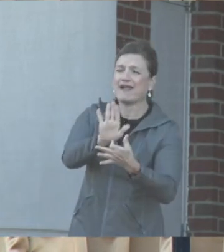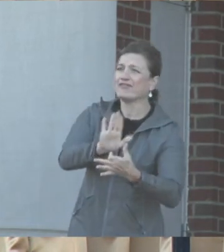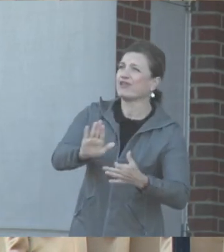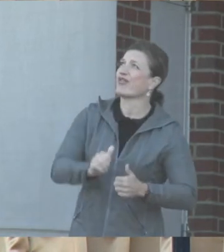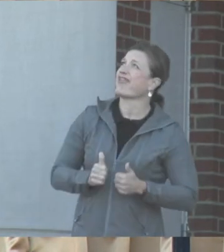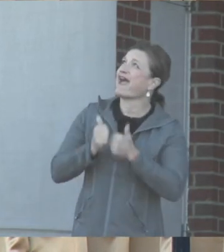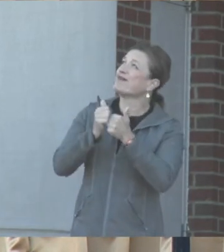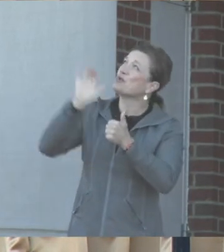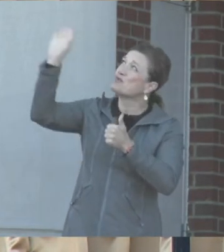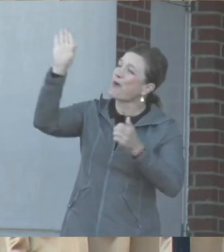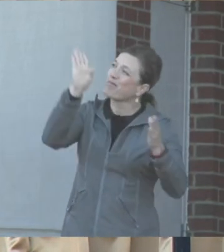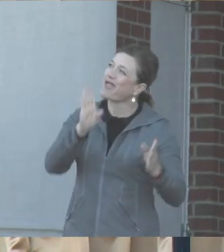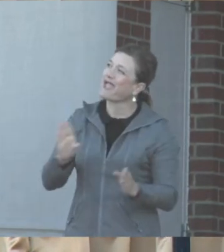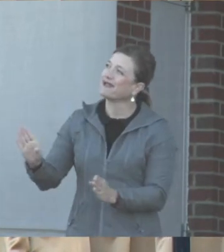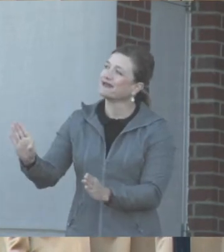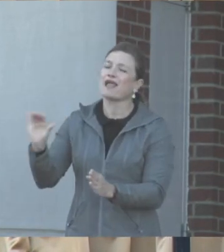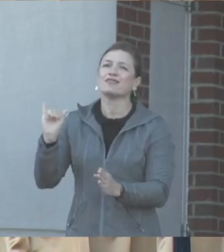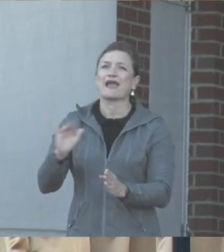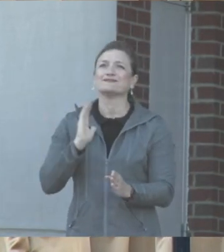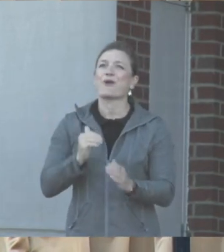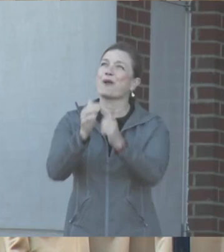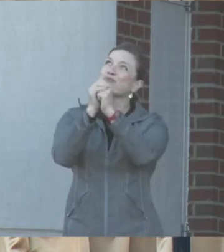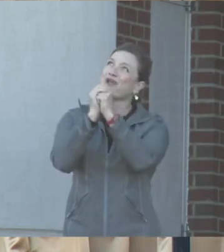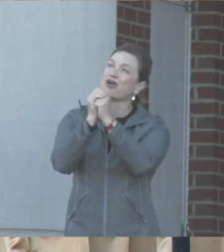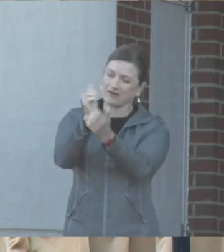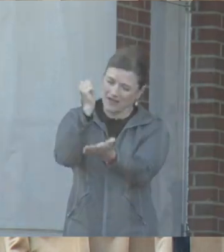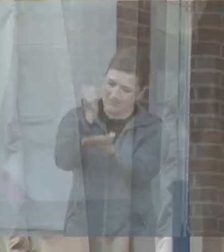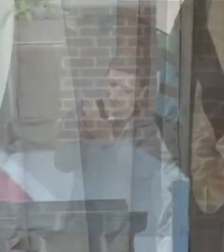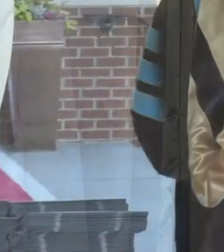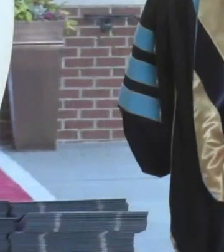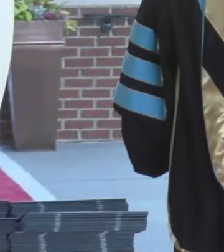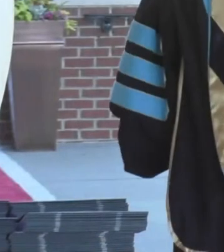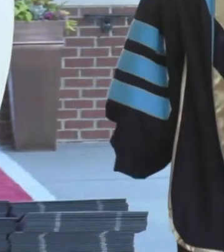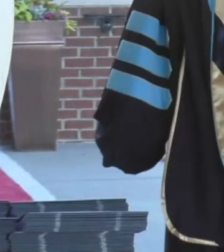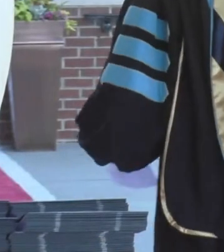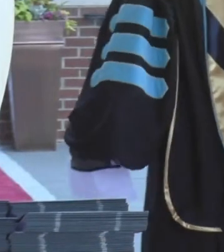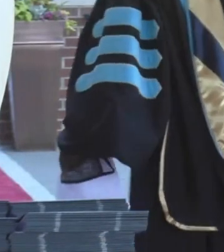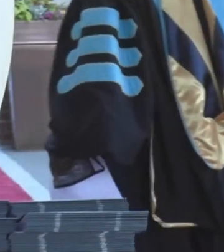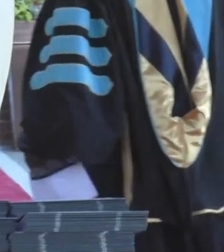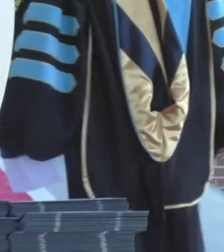graduates. This is our prayer. Amen.